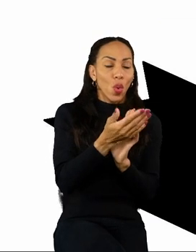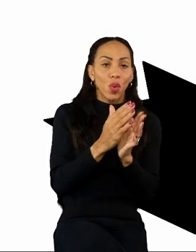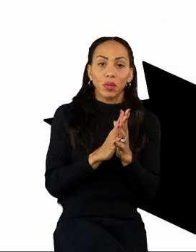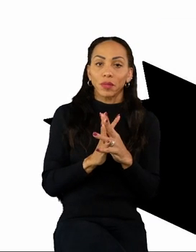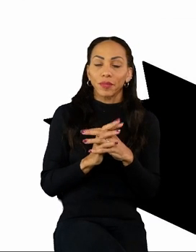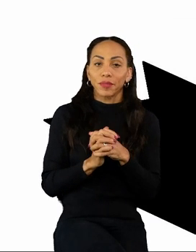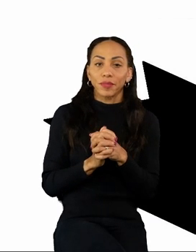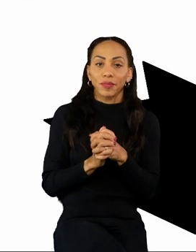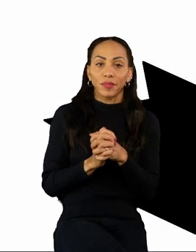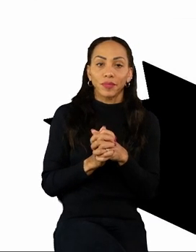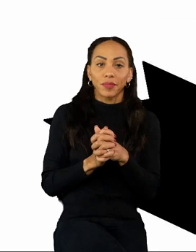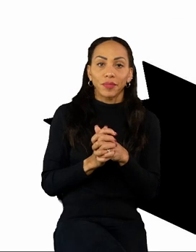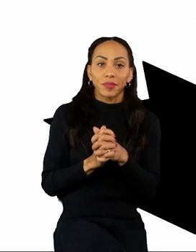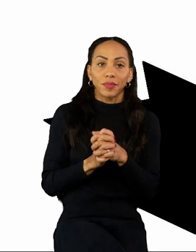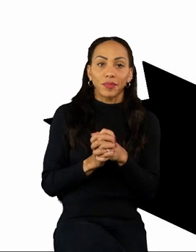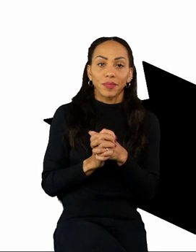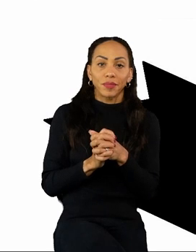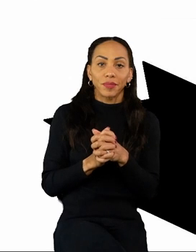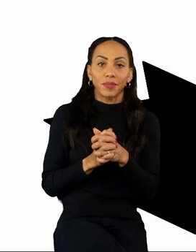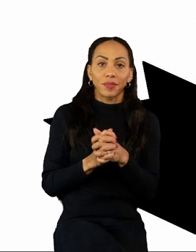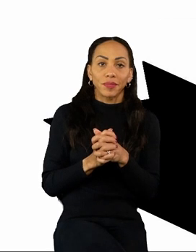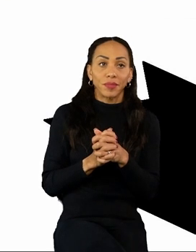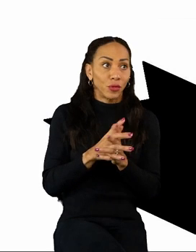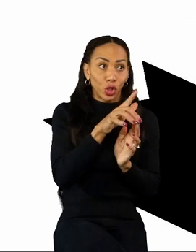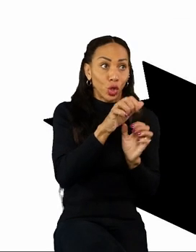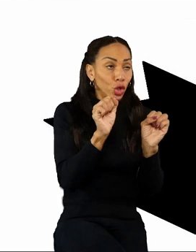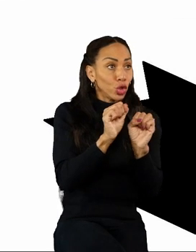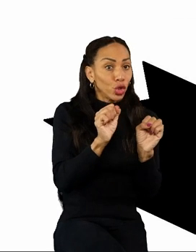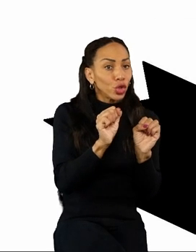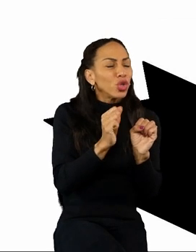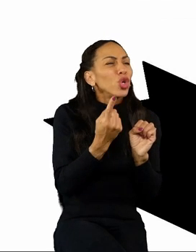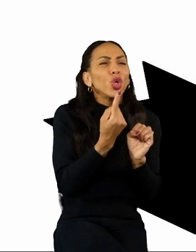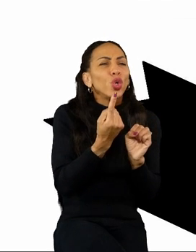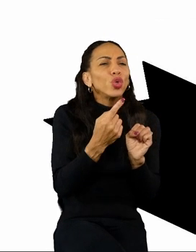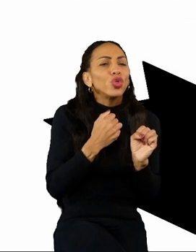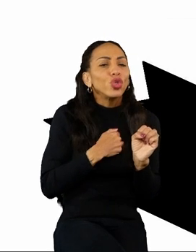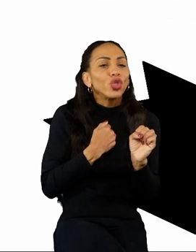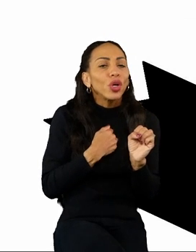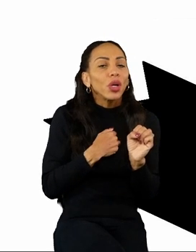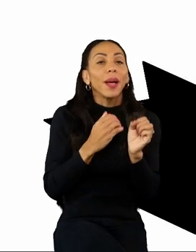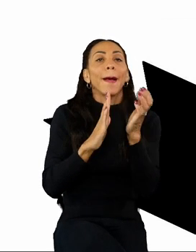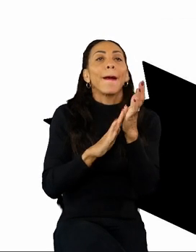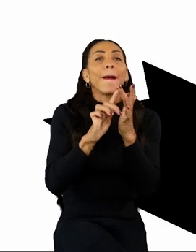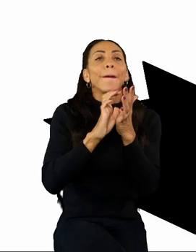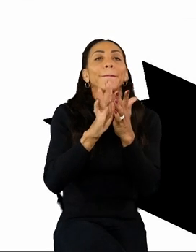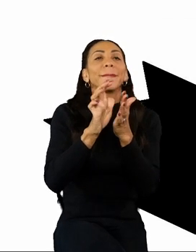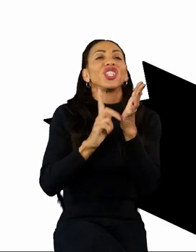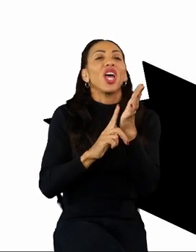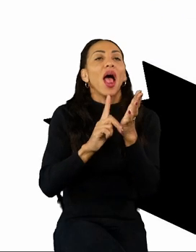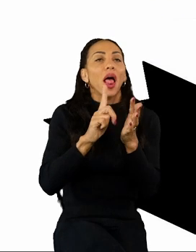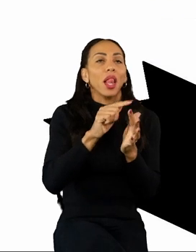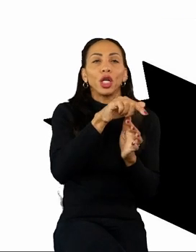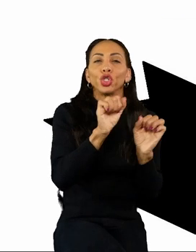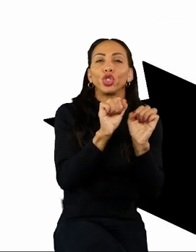you try it? Yeah, sure. It's because you've not had the experience and you'll be working with it. Who's that?